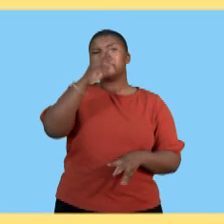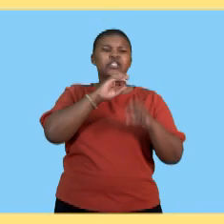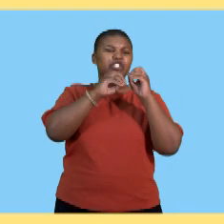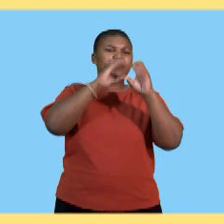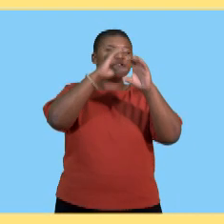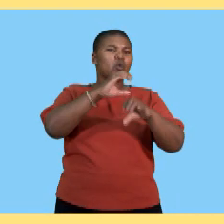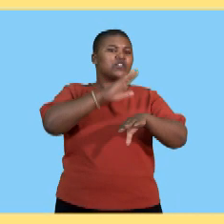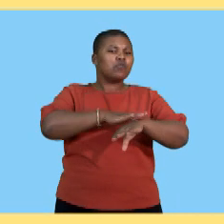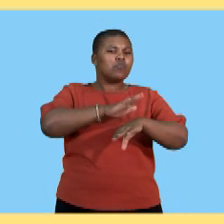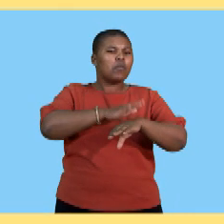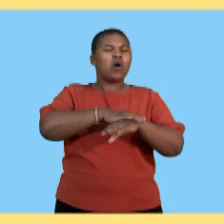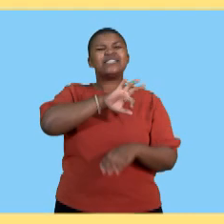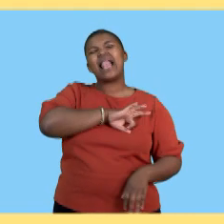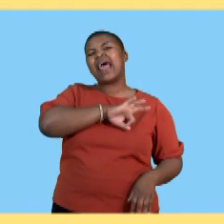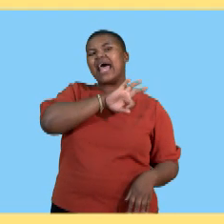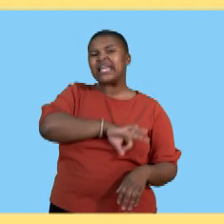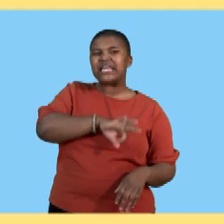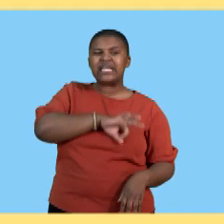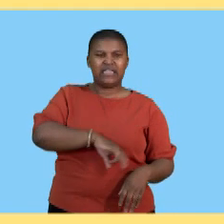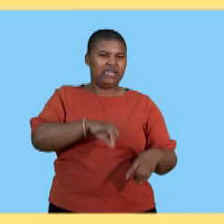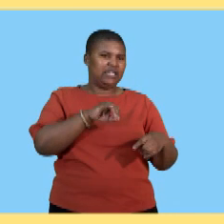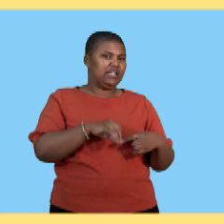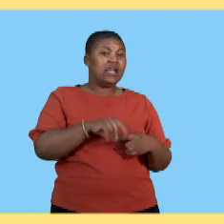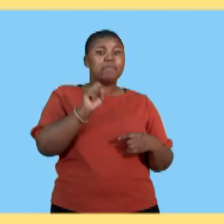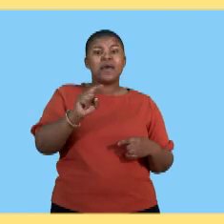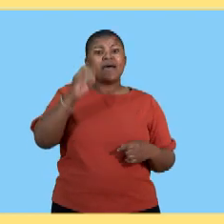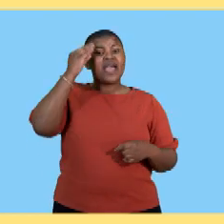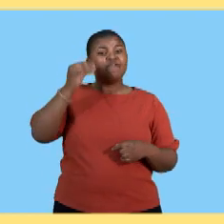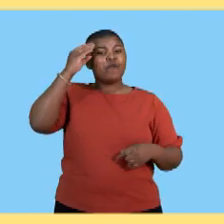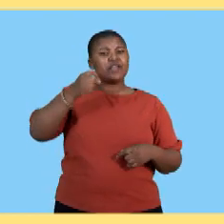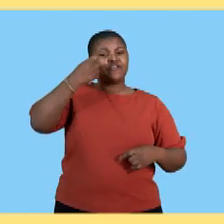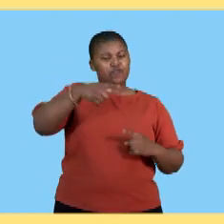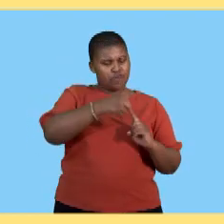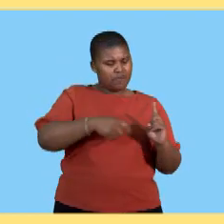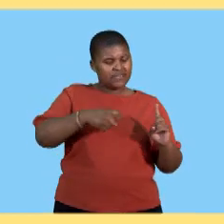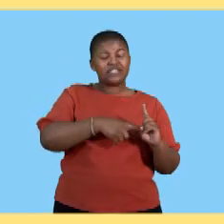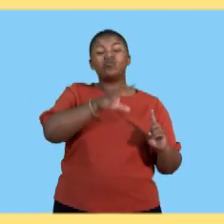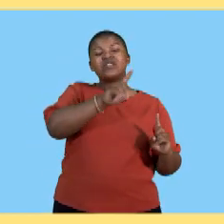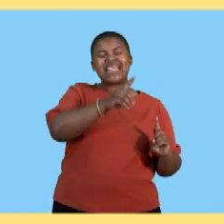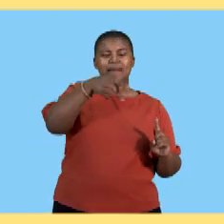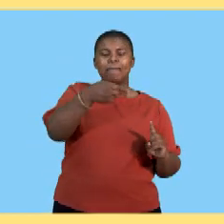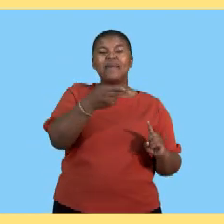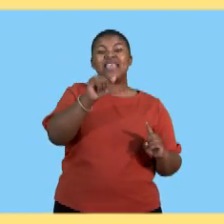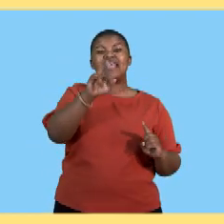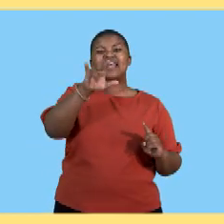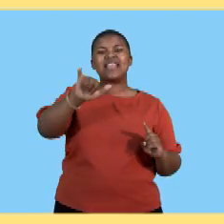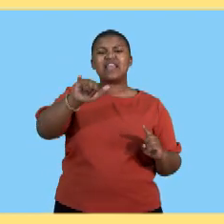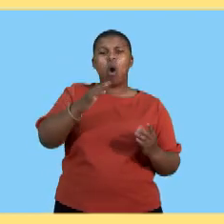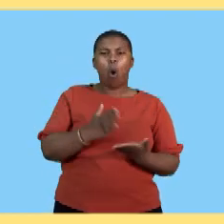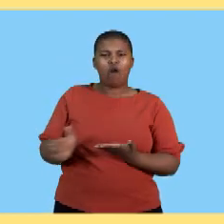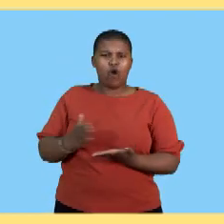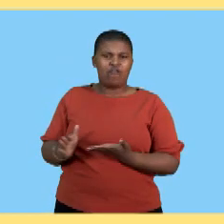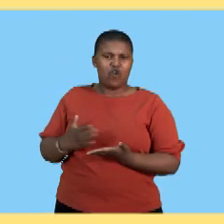do with salaries. It reads, the following details of an employee DPD were omitted from the